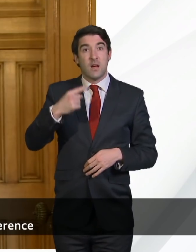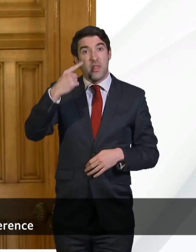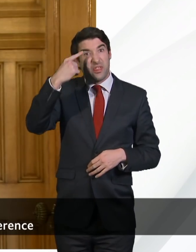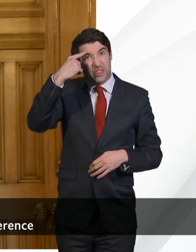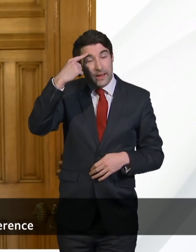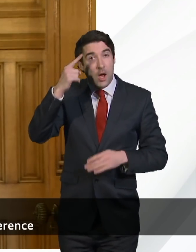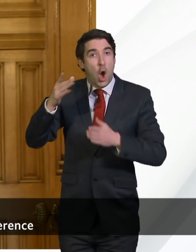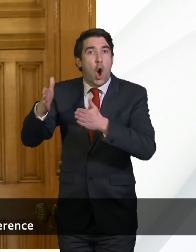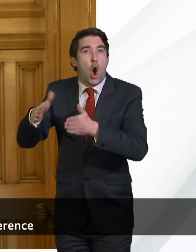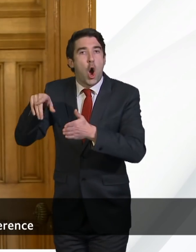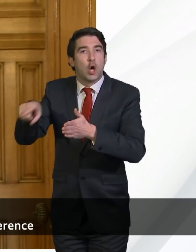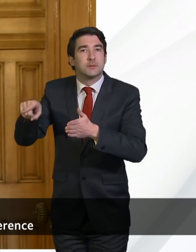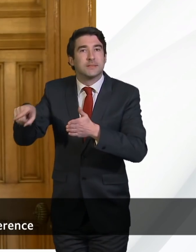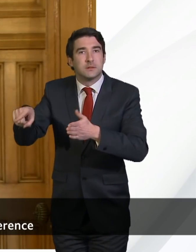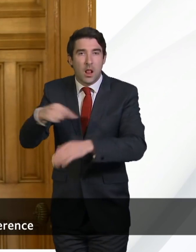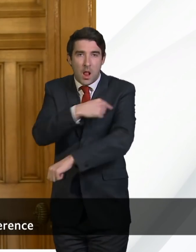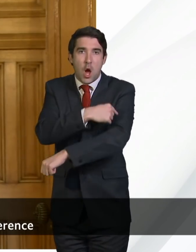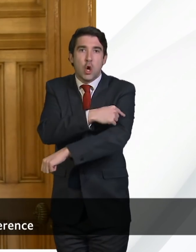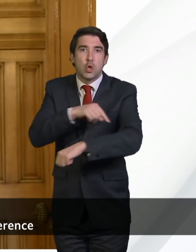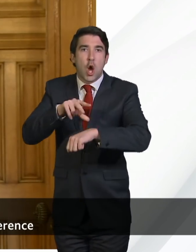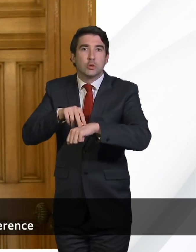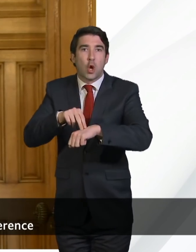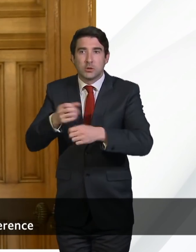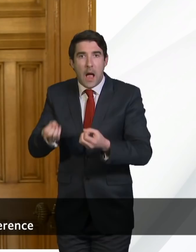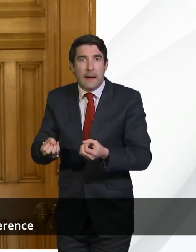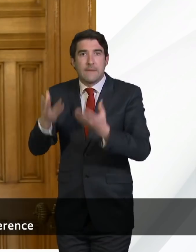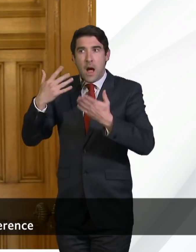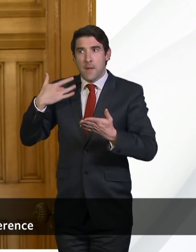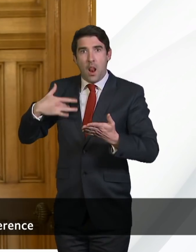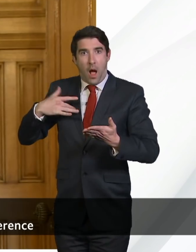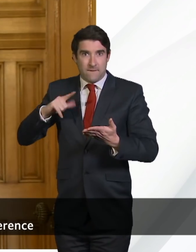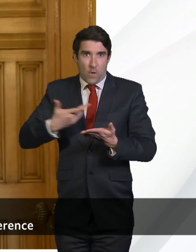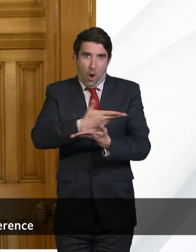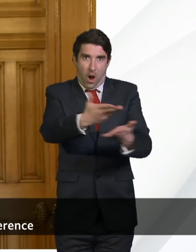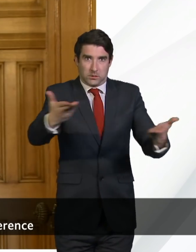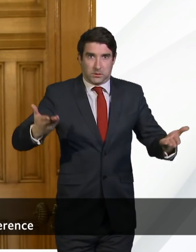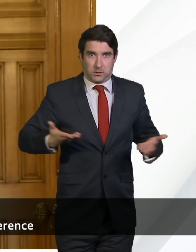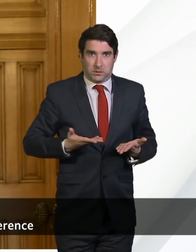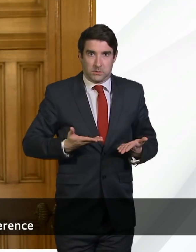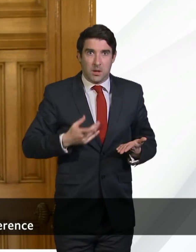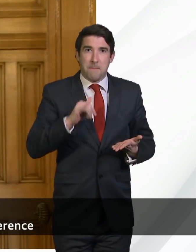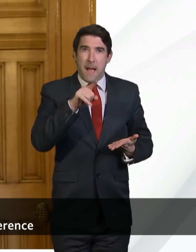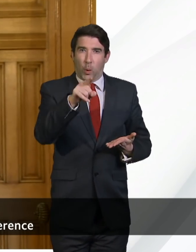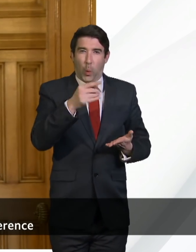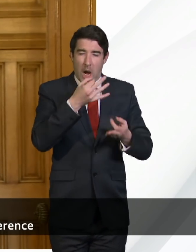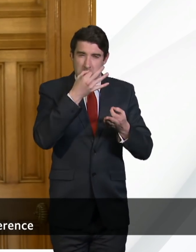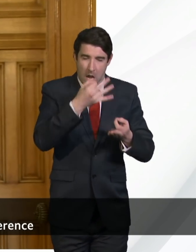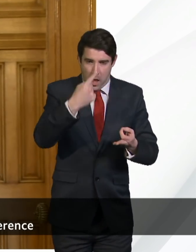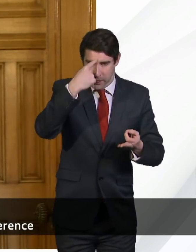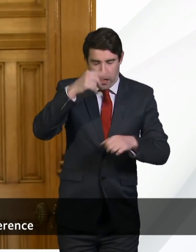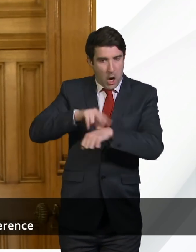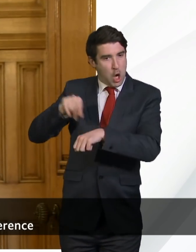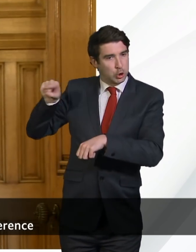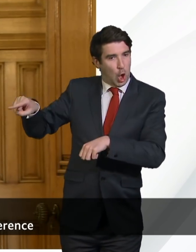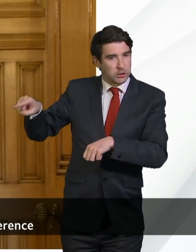don't comply with those rules. And I would urge everyone just to take a moment before they do anything, however warm it is, however great the temptations,